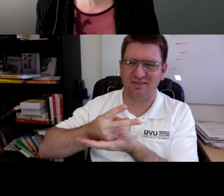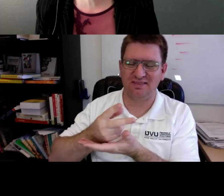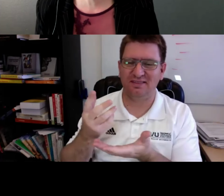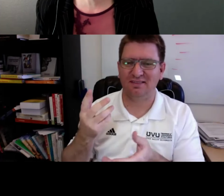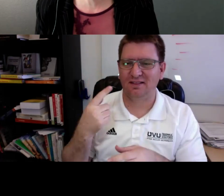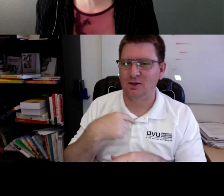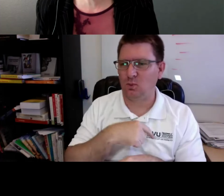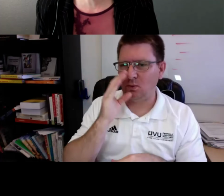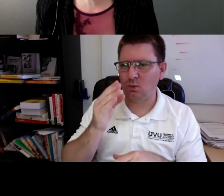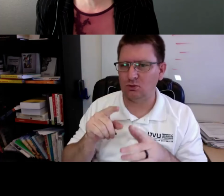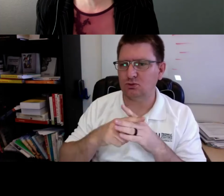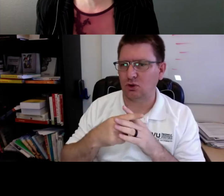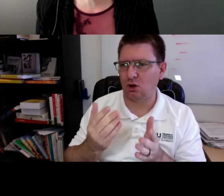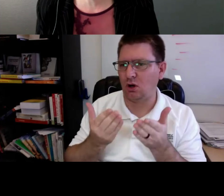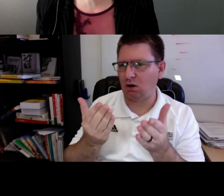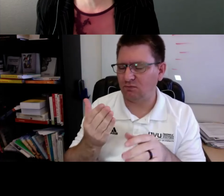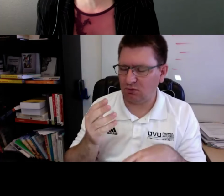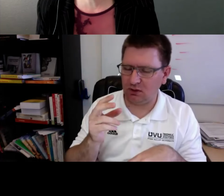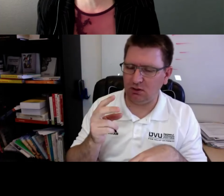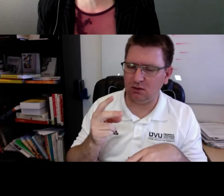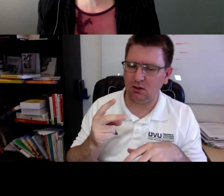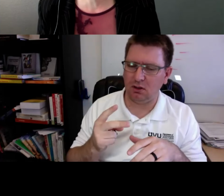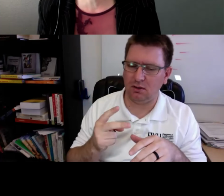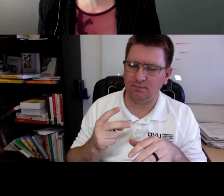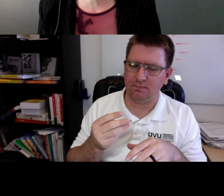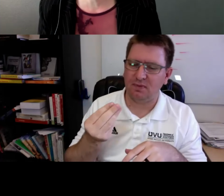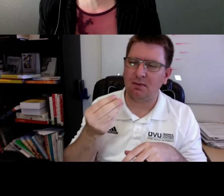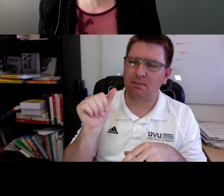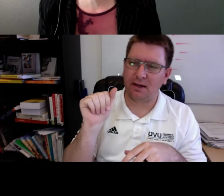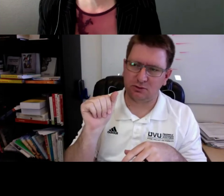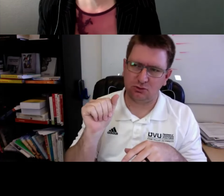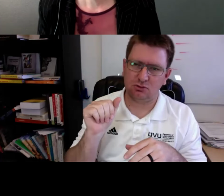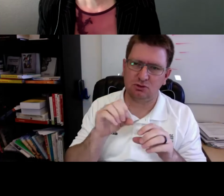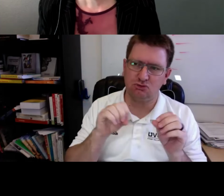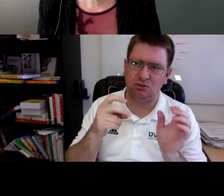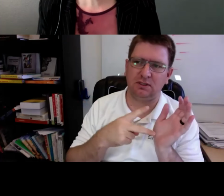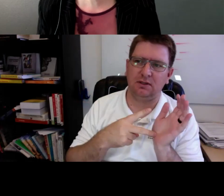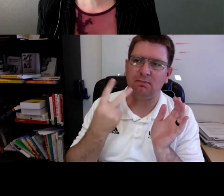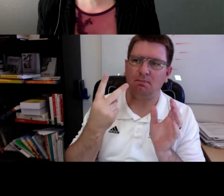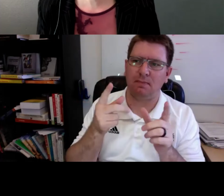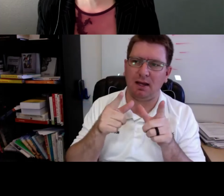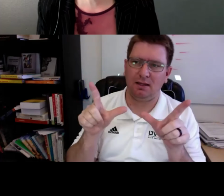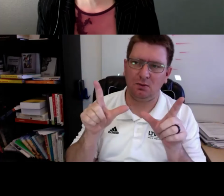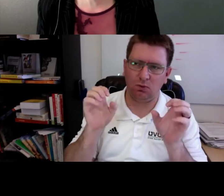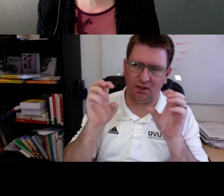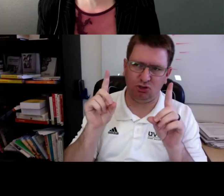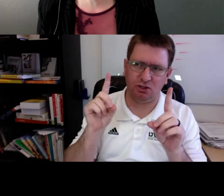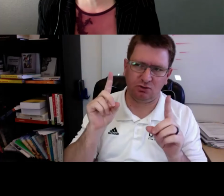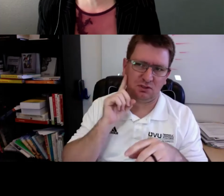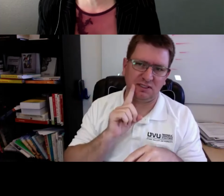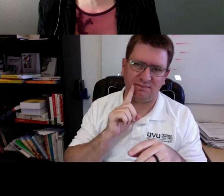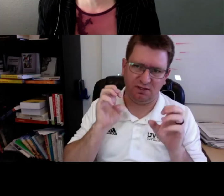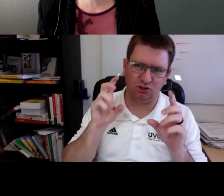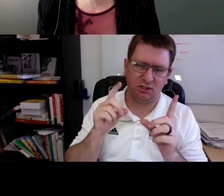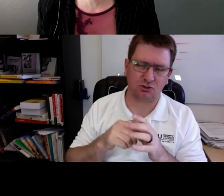state legislature if they're going to approve it, but we're going to start offering a master's degree in